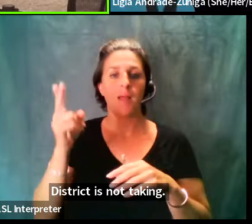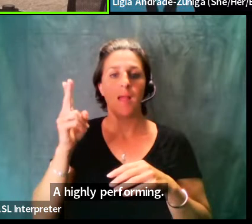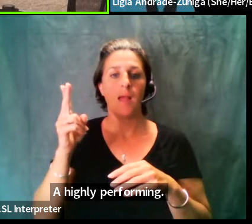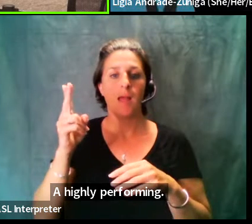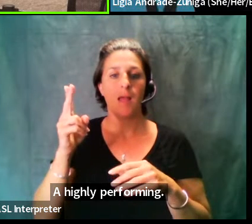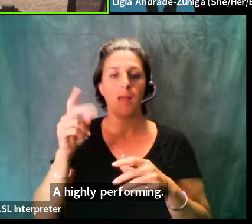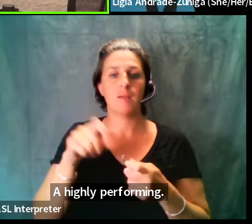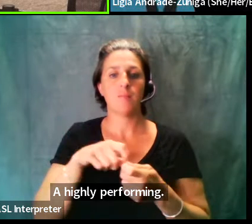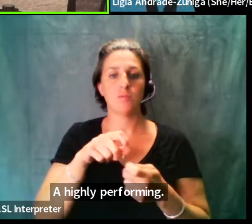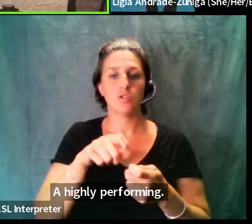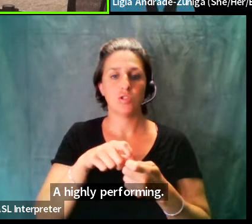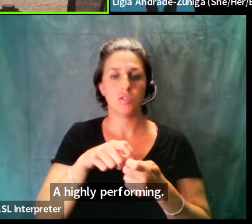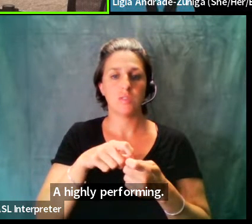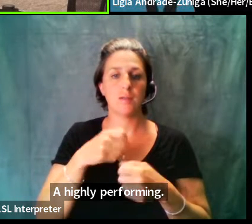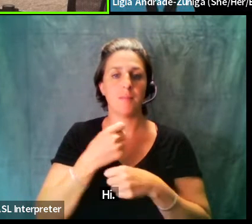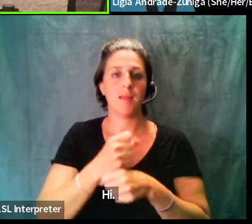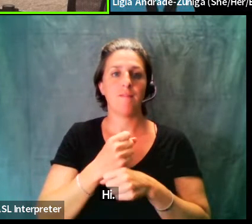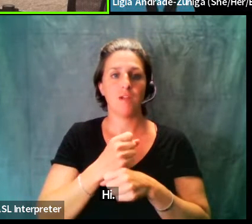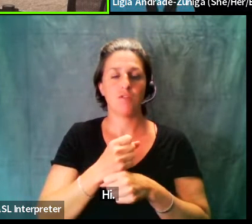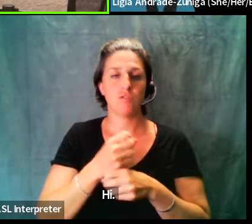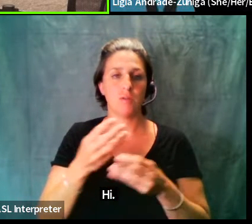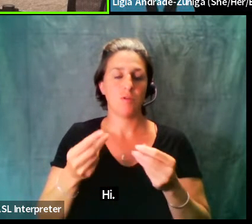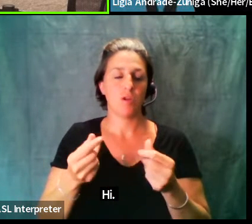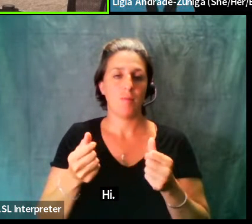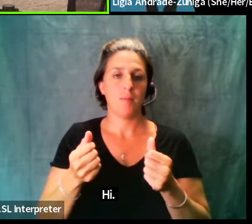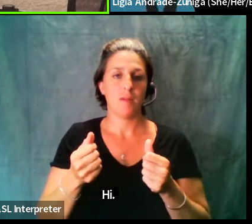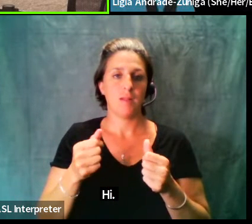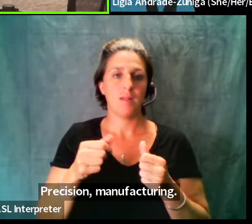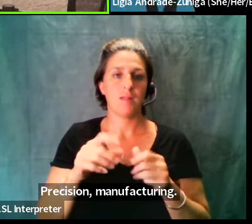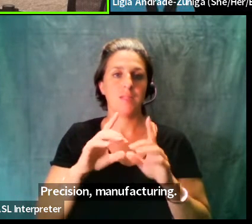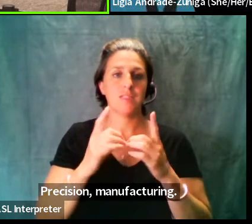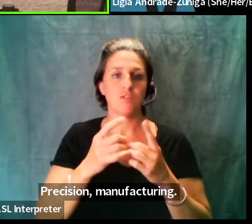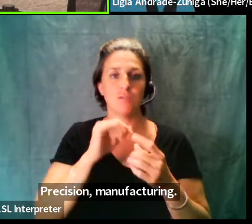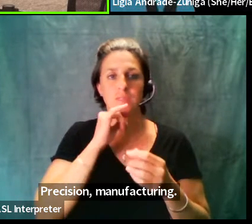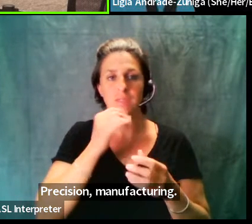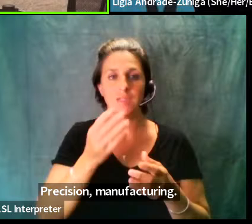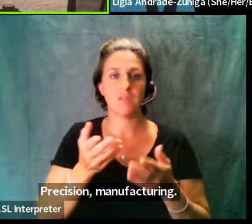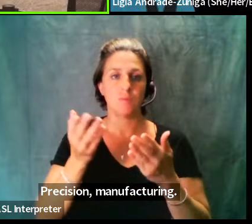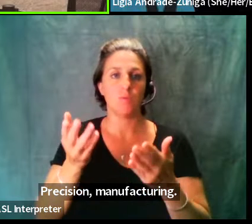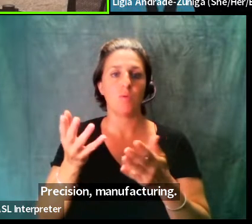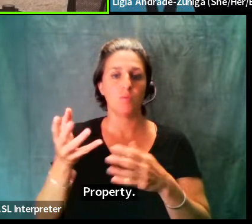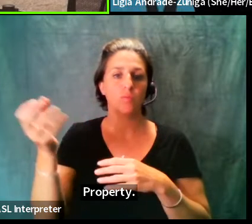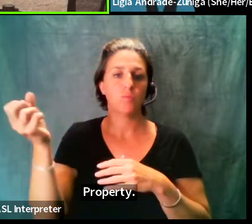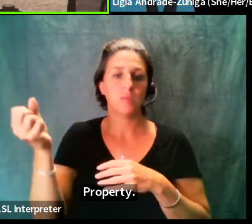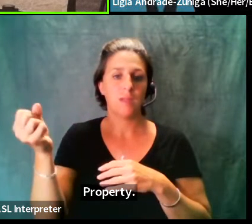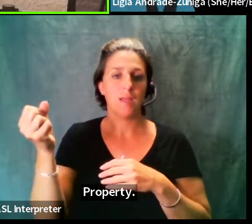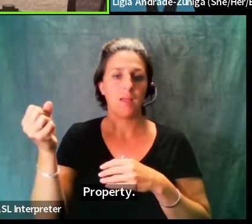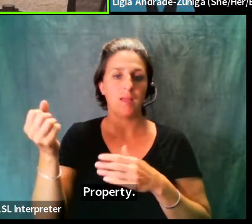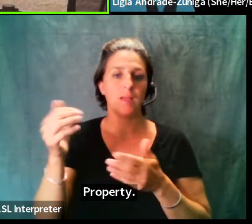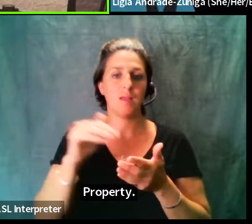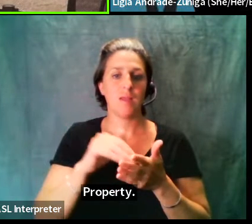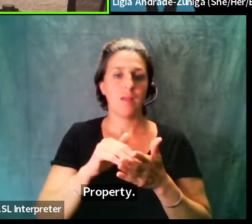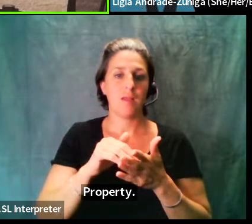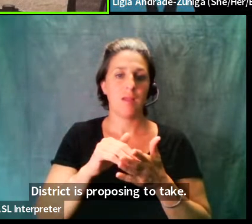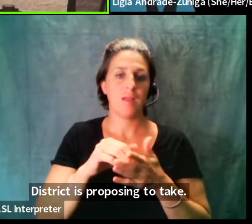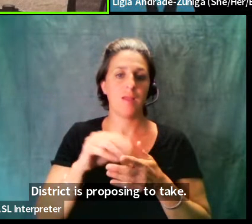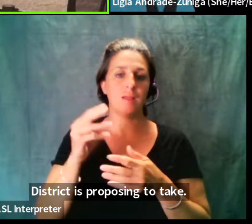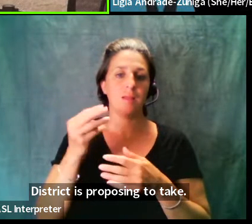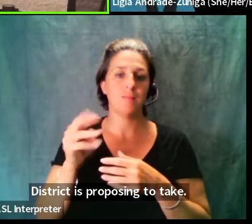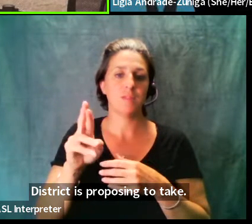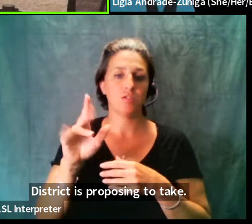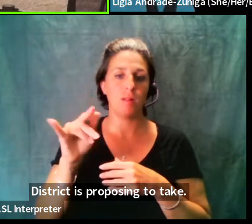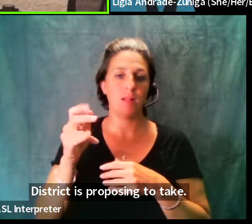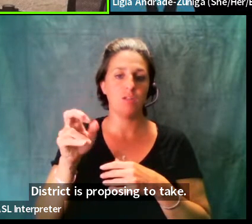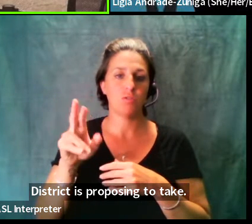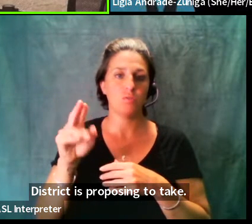precision manufacturing property. District is proposing to take, again, Mr. Leininger's own